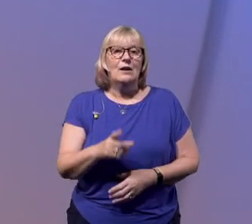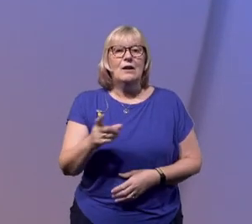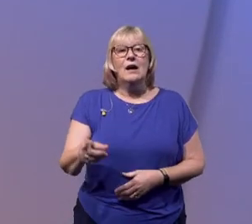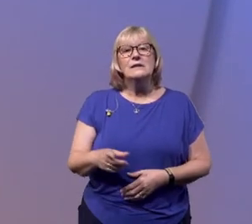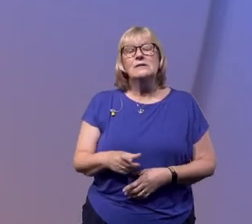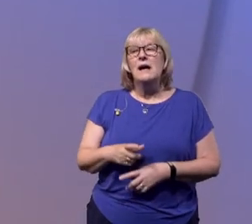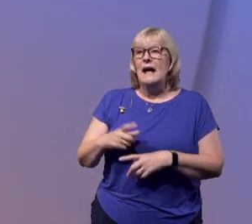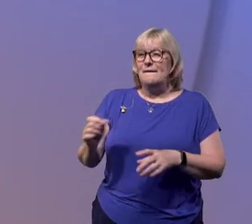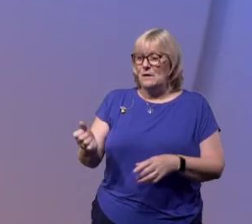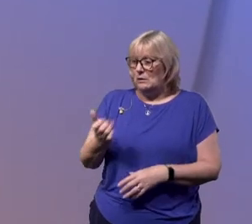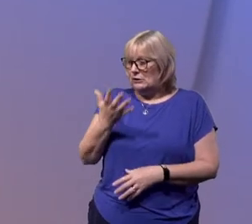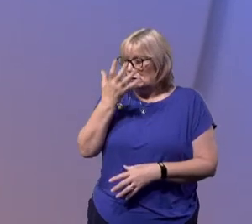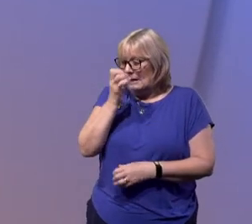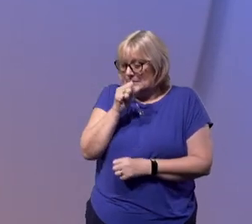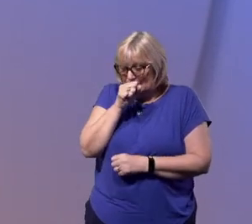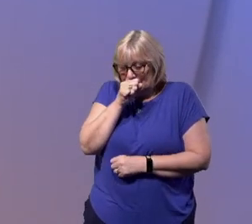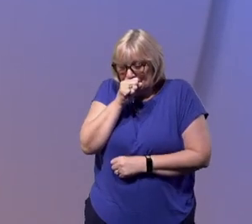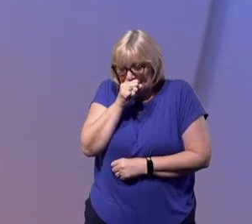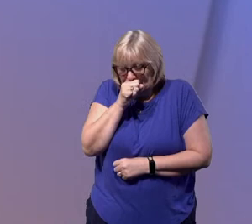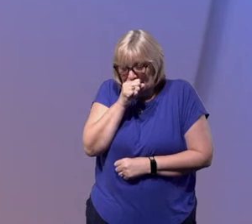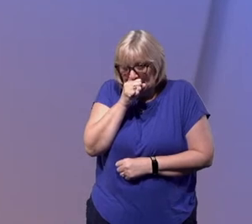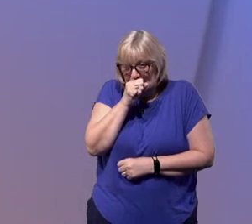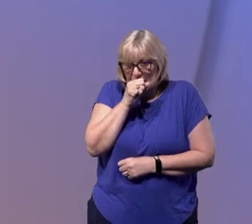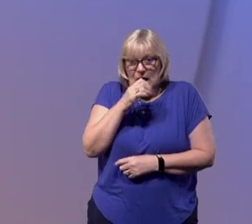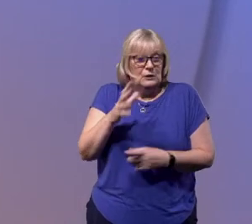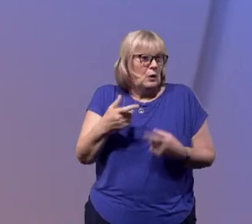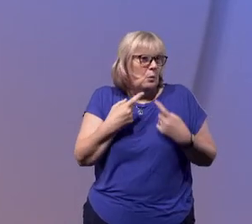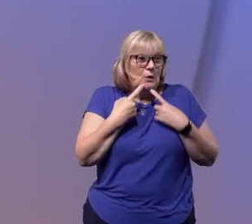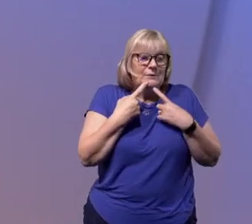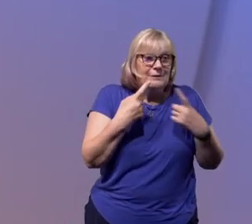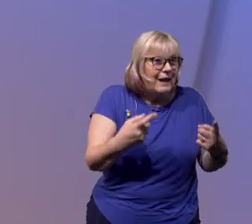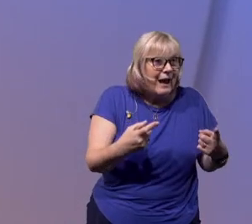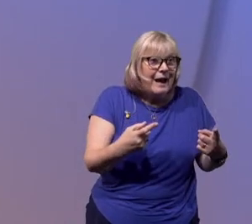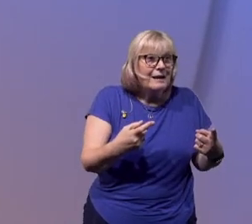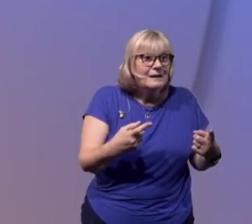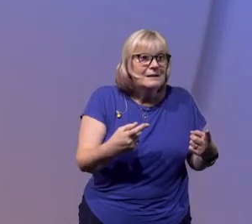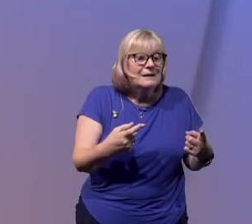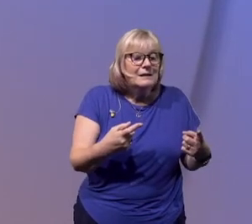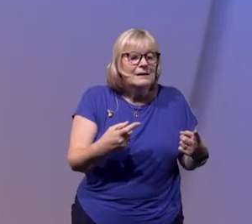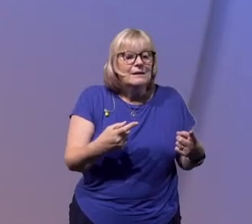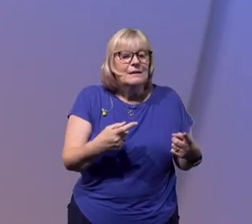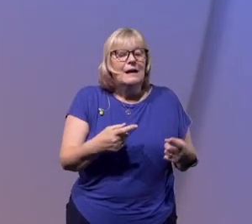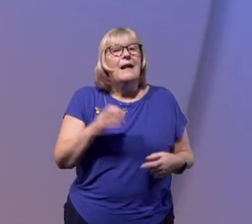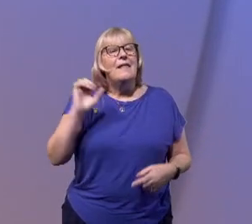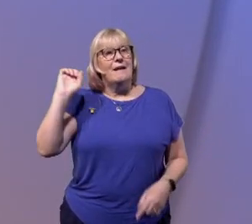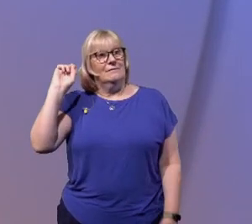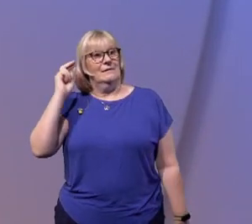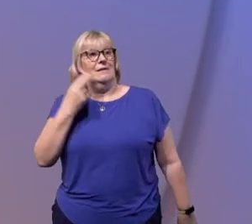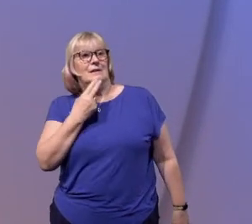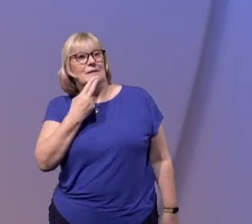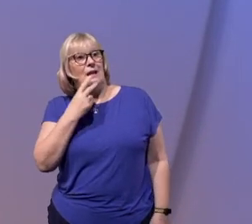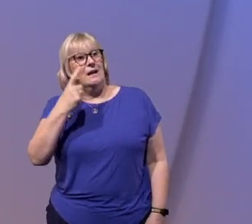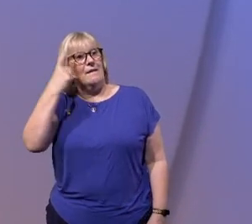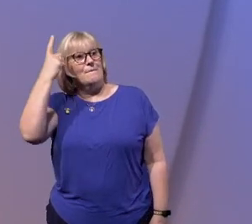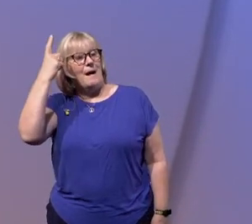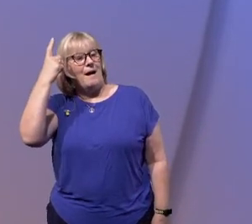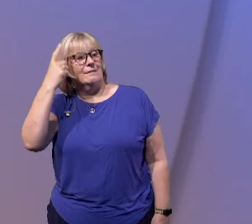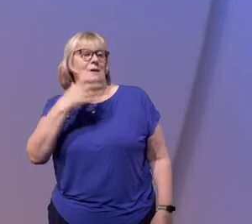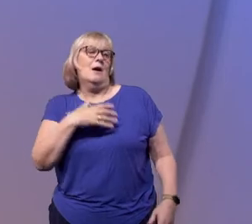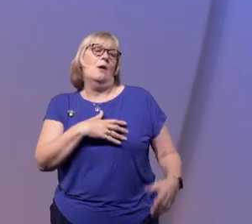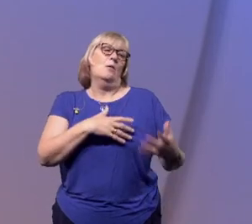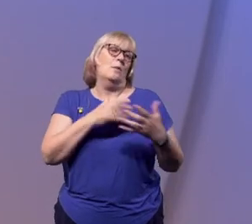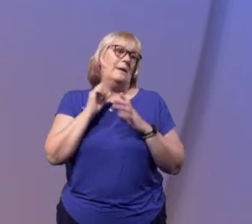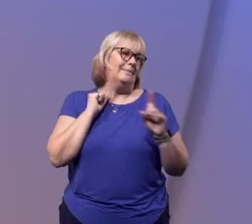of me and the words in this adulterous and sinful generation, The Son of Man will be ashamed of them